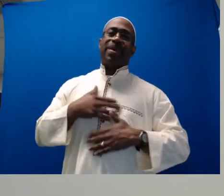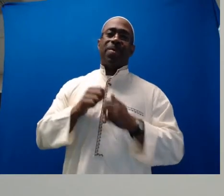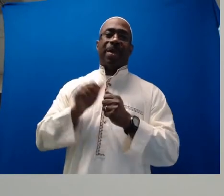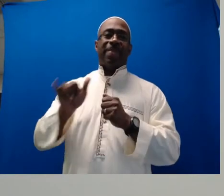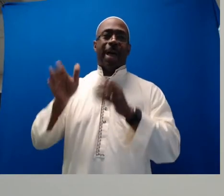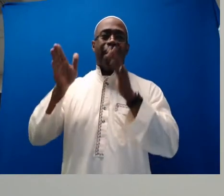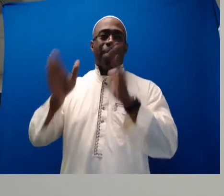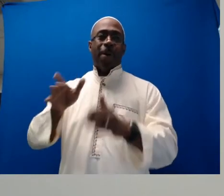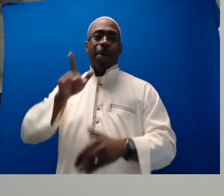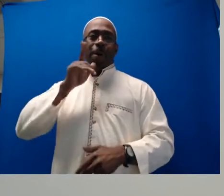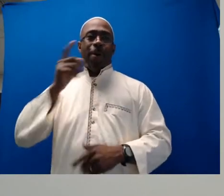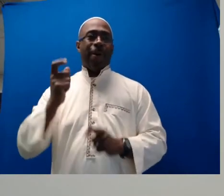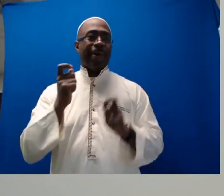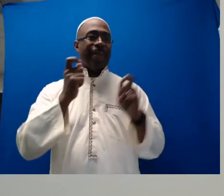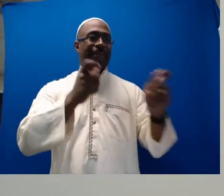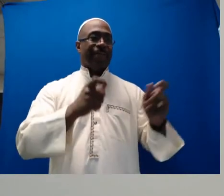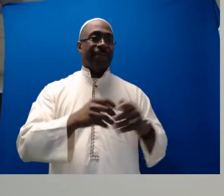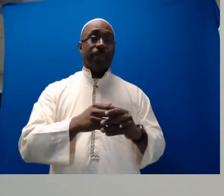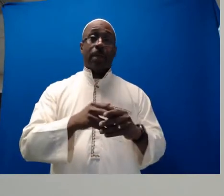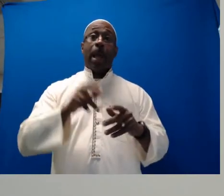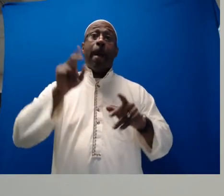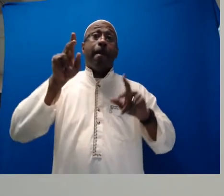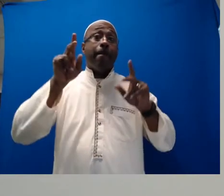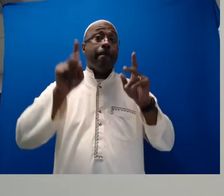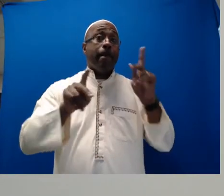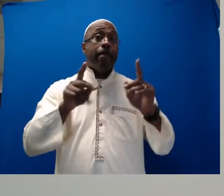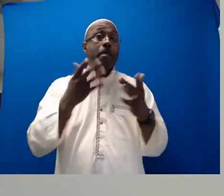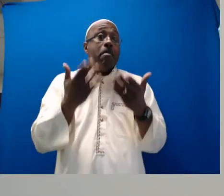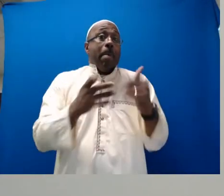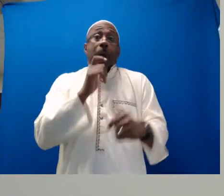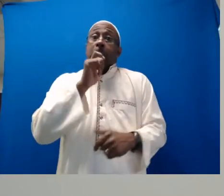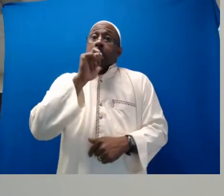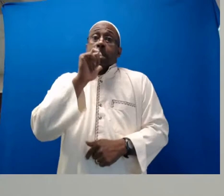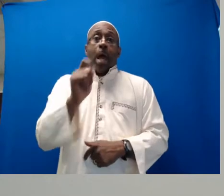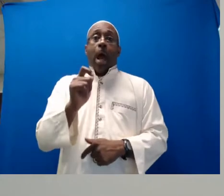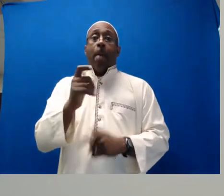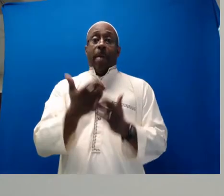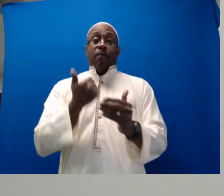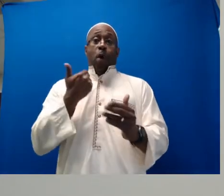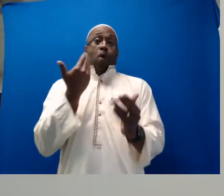And some folks, even though they may not necessarily do that before they come in for the Jum'ah,